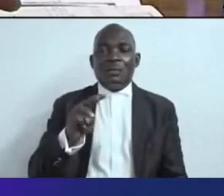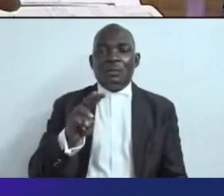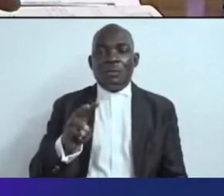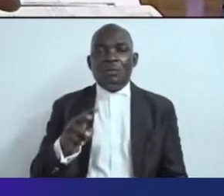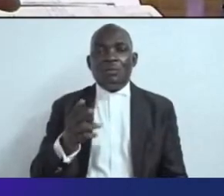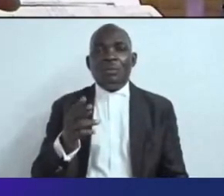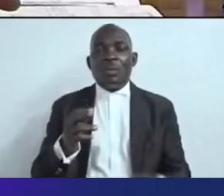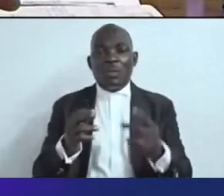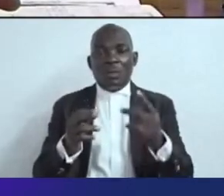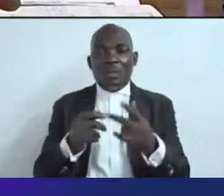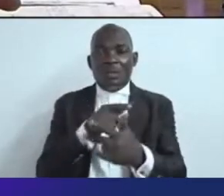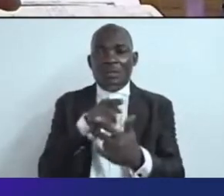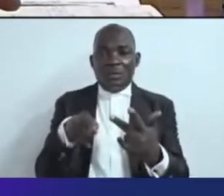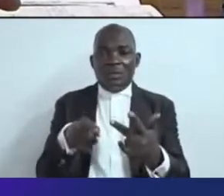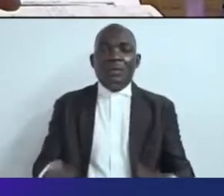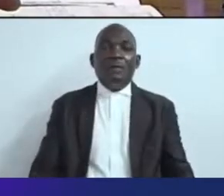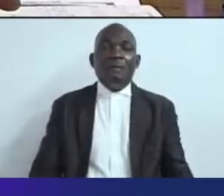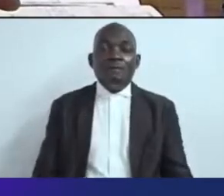Norvan.